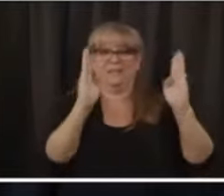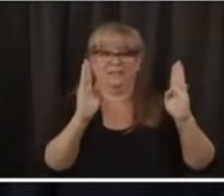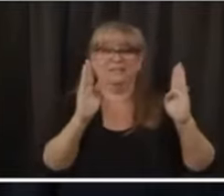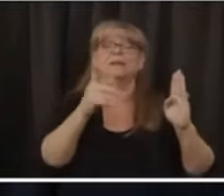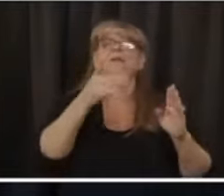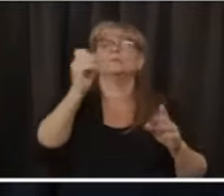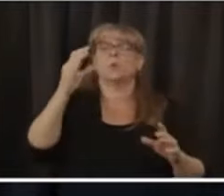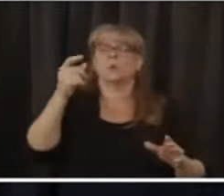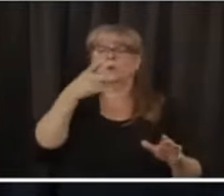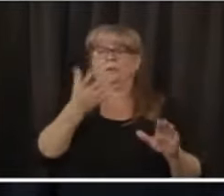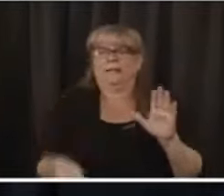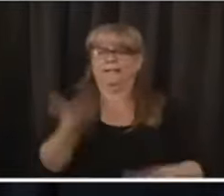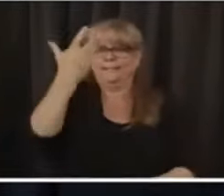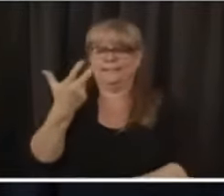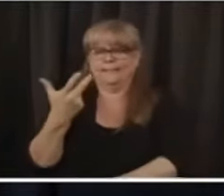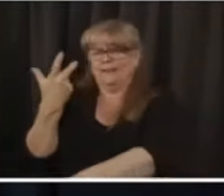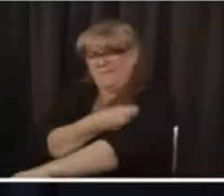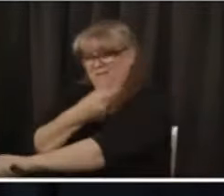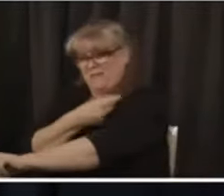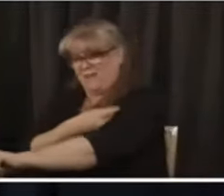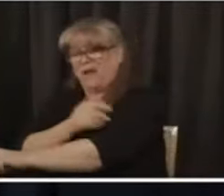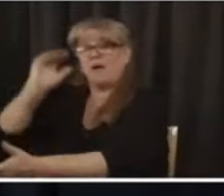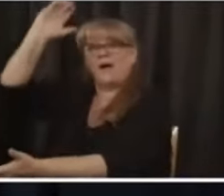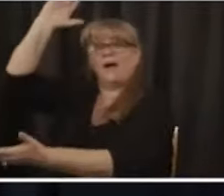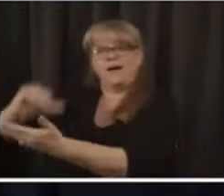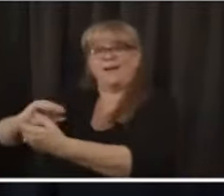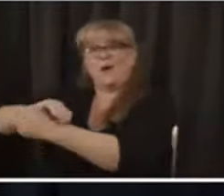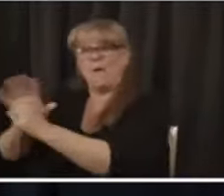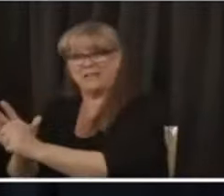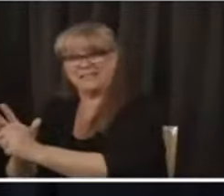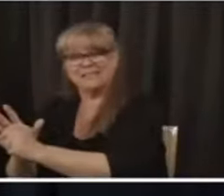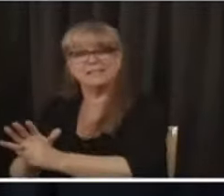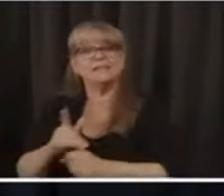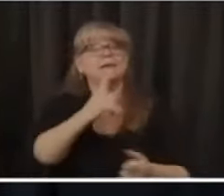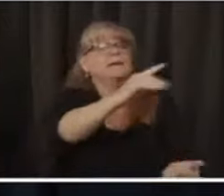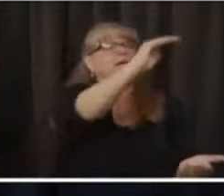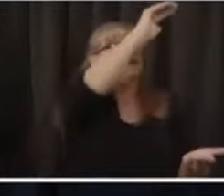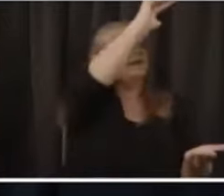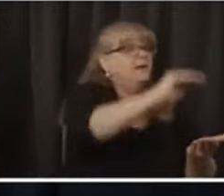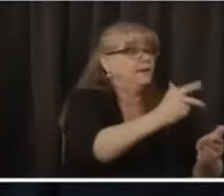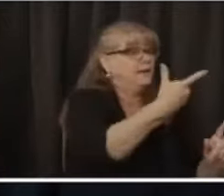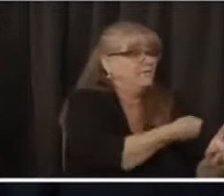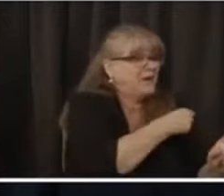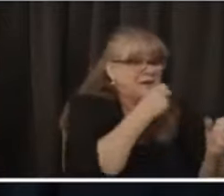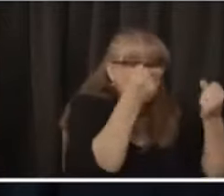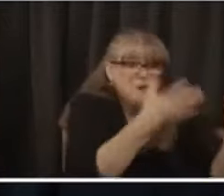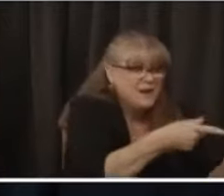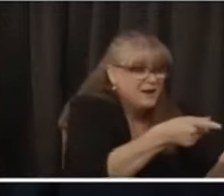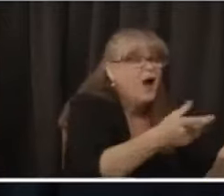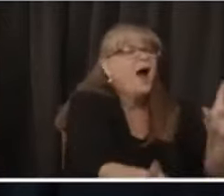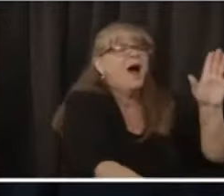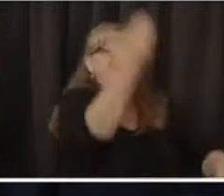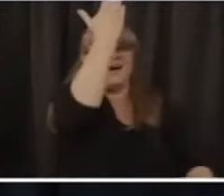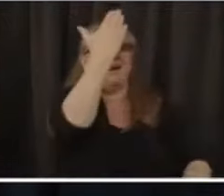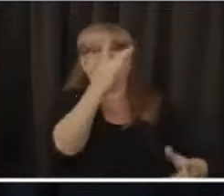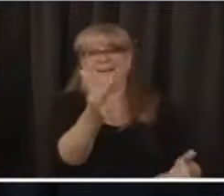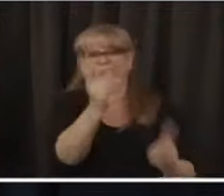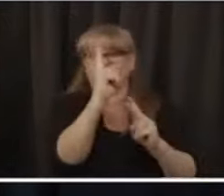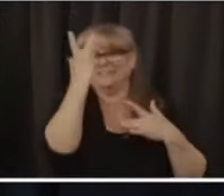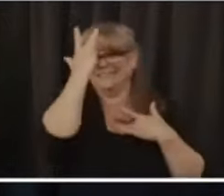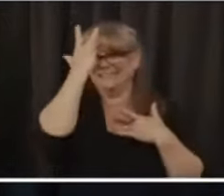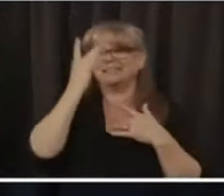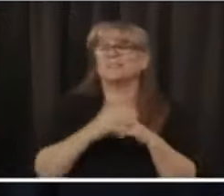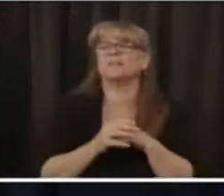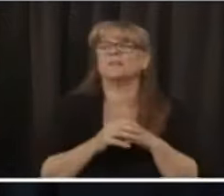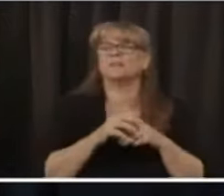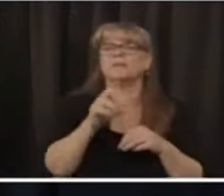COVID. We hope that this cold hard data helps convince people that might be on the sidelines